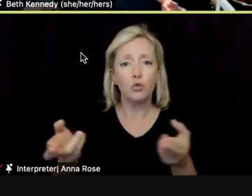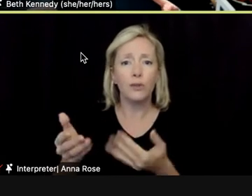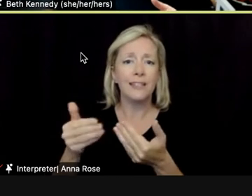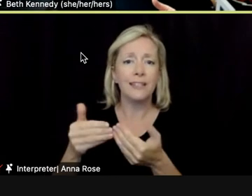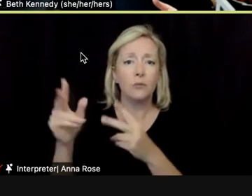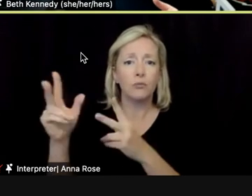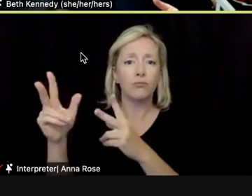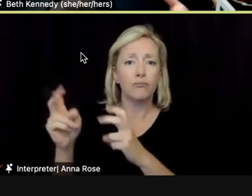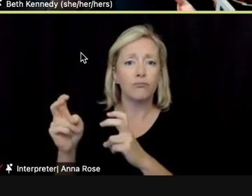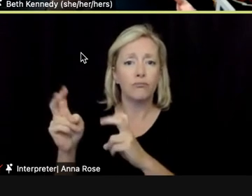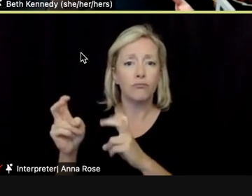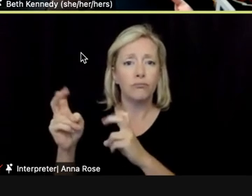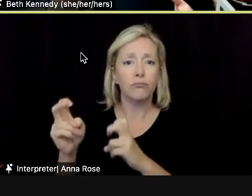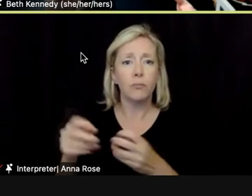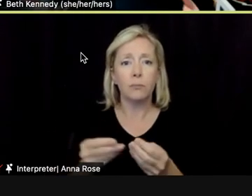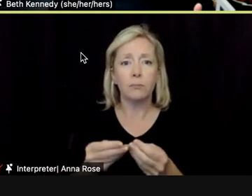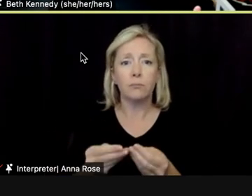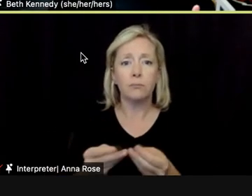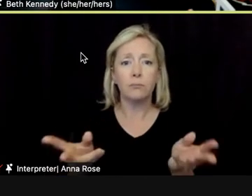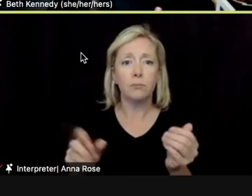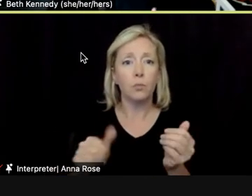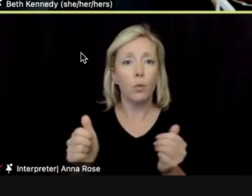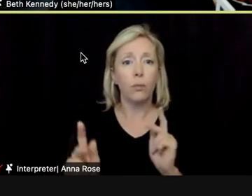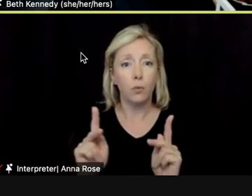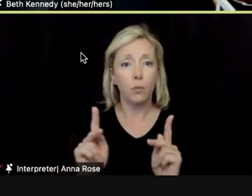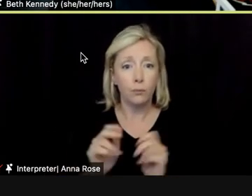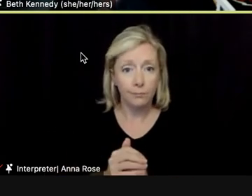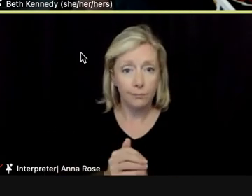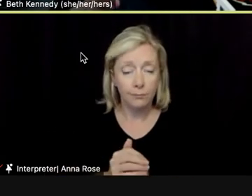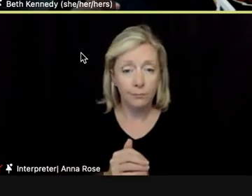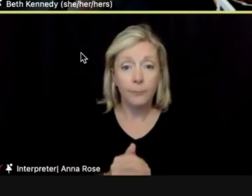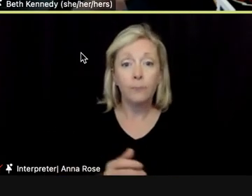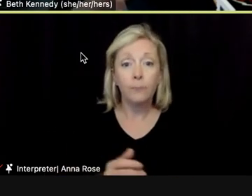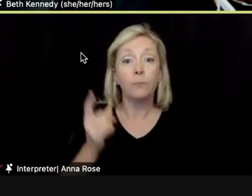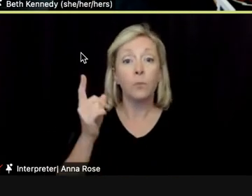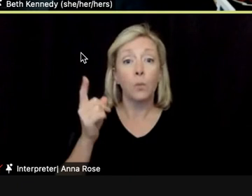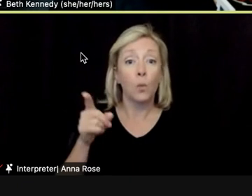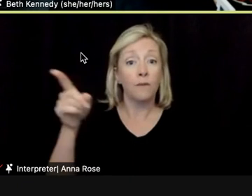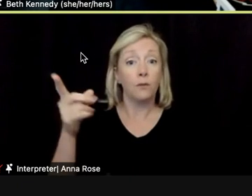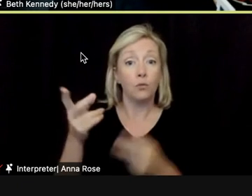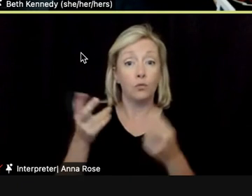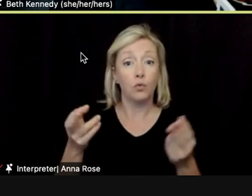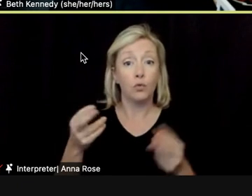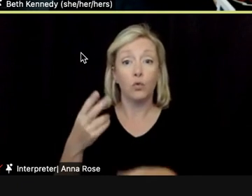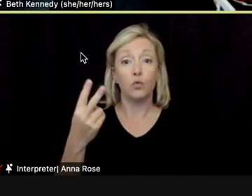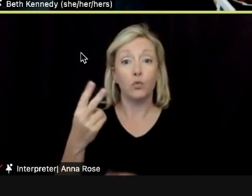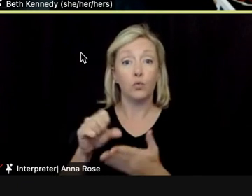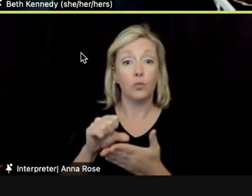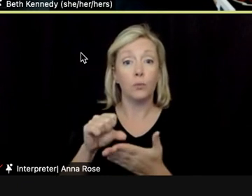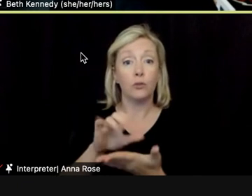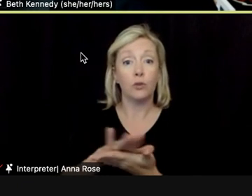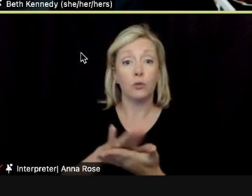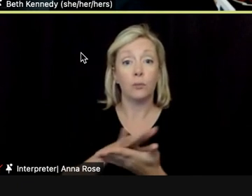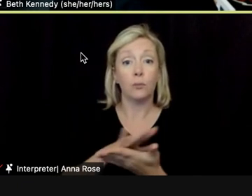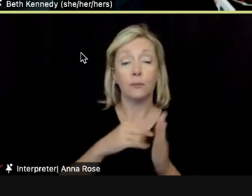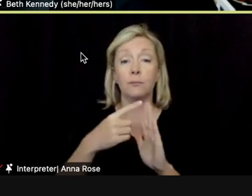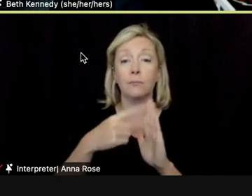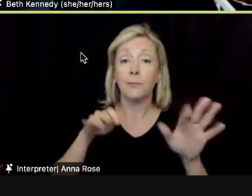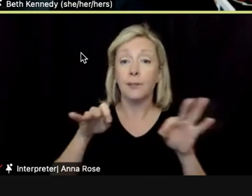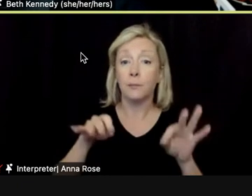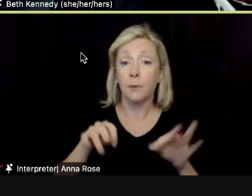share with other people. And one of those is a 2-page document for the definition of